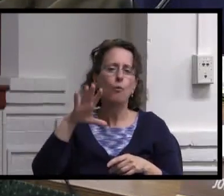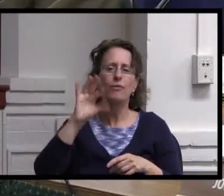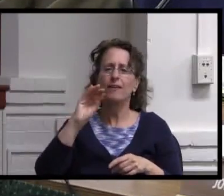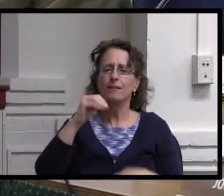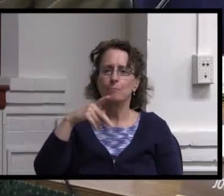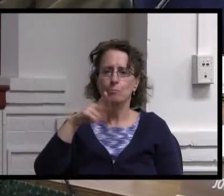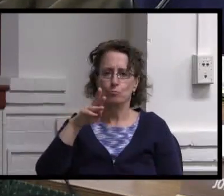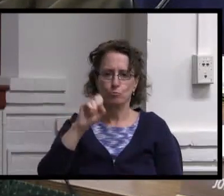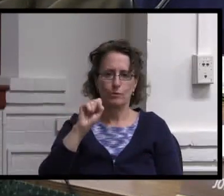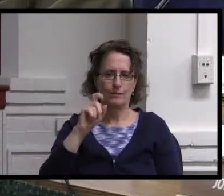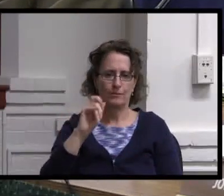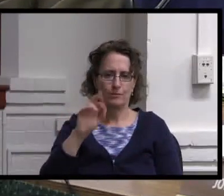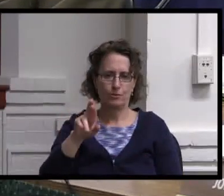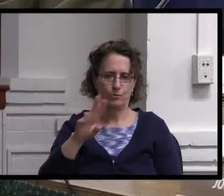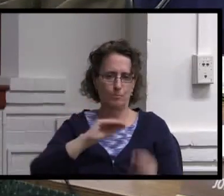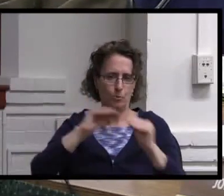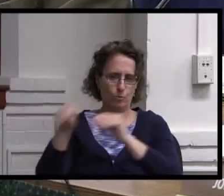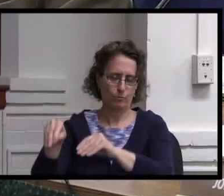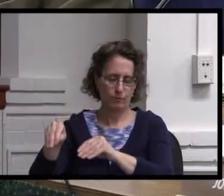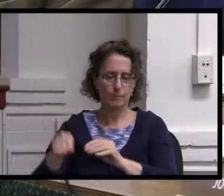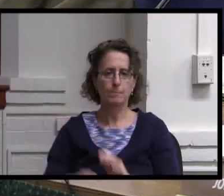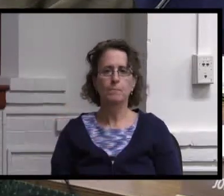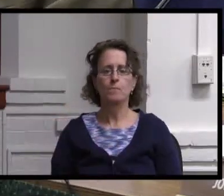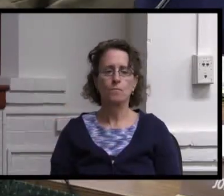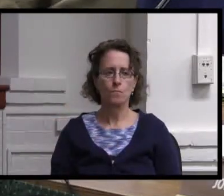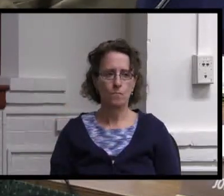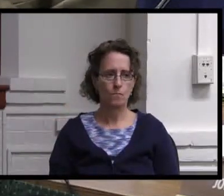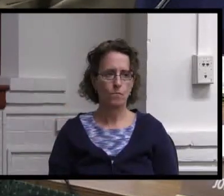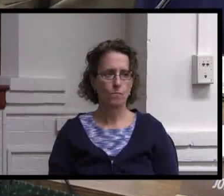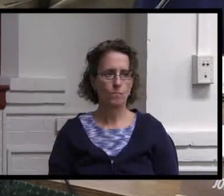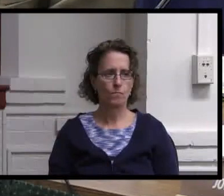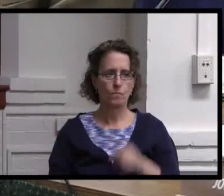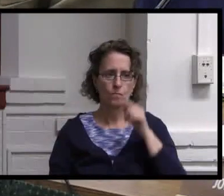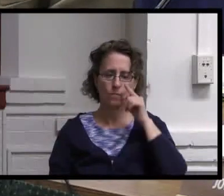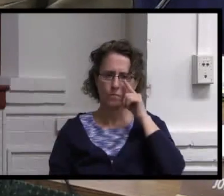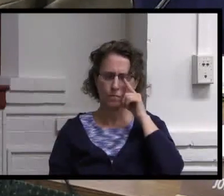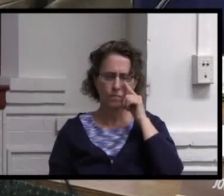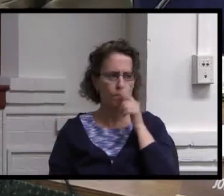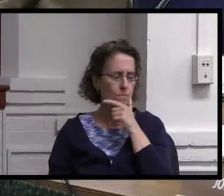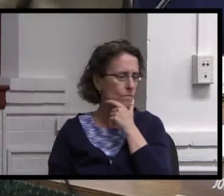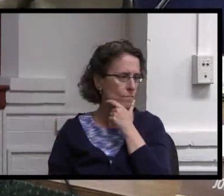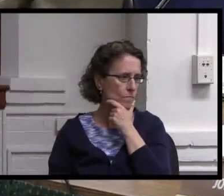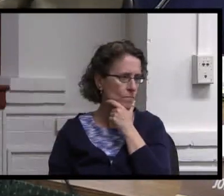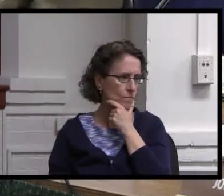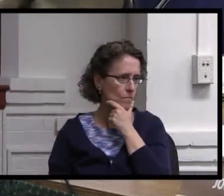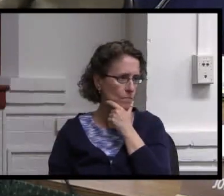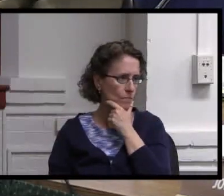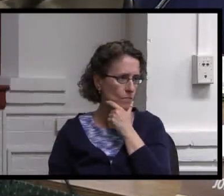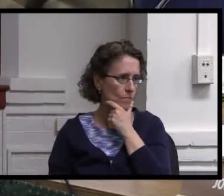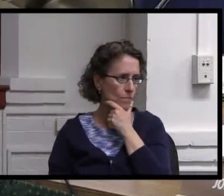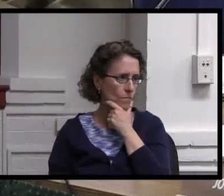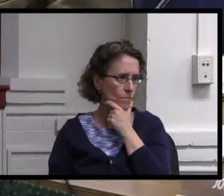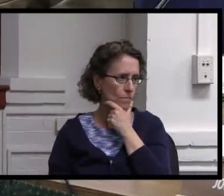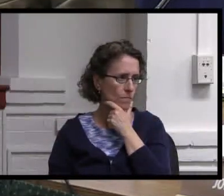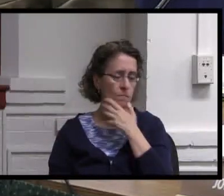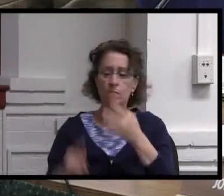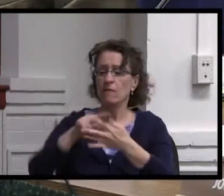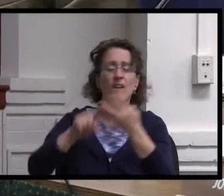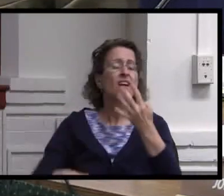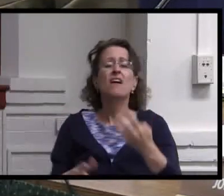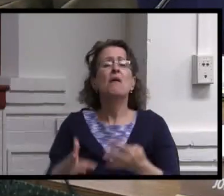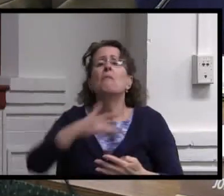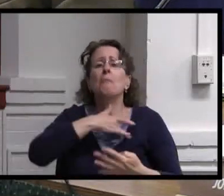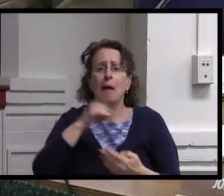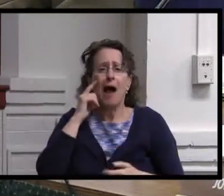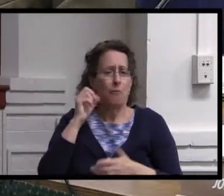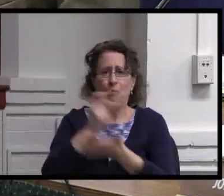are items that, had we not been bringing you the larger scale ask this evening, I would have just approved administratively.